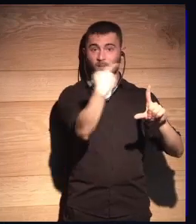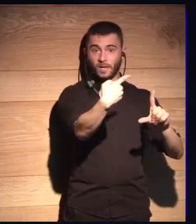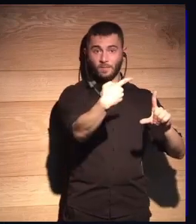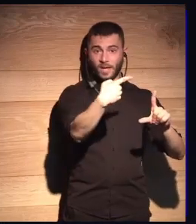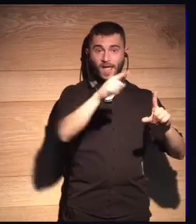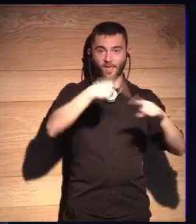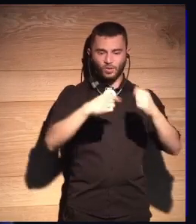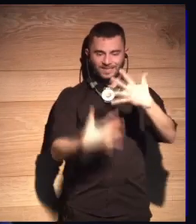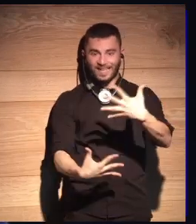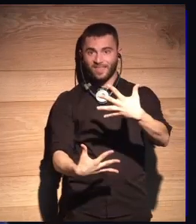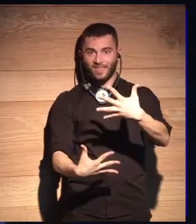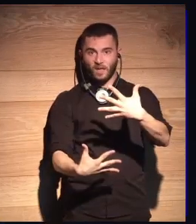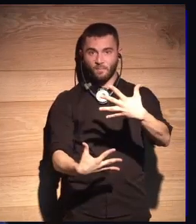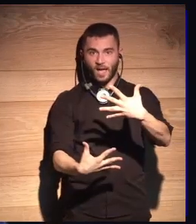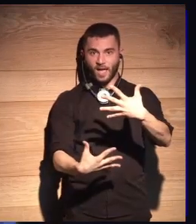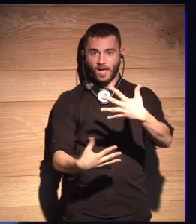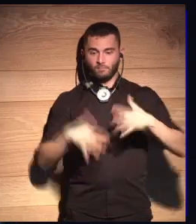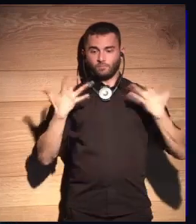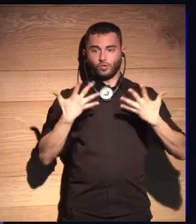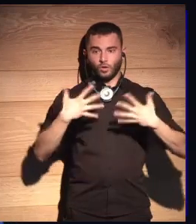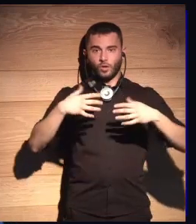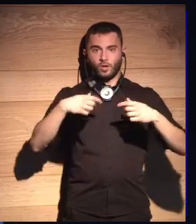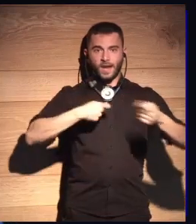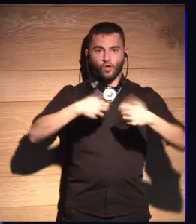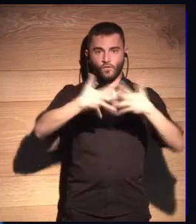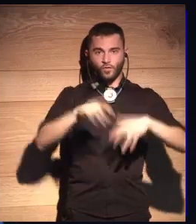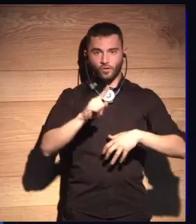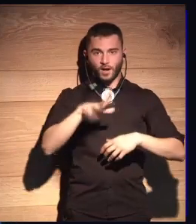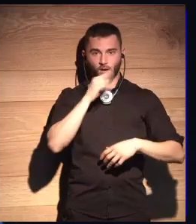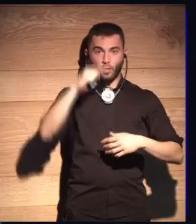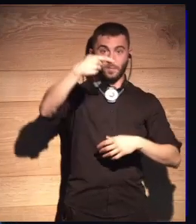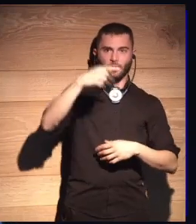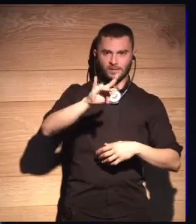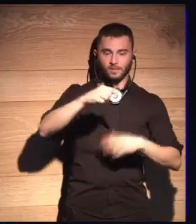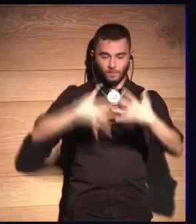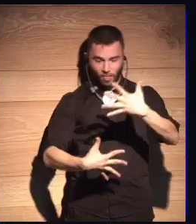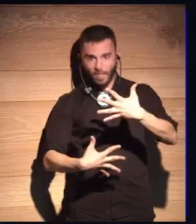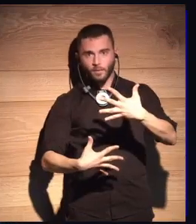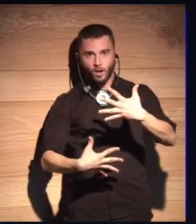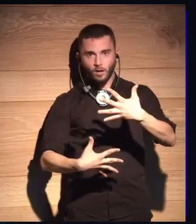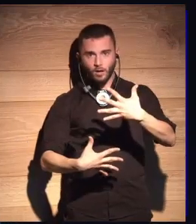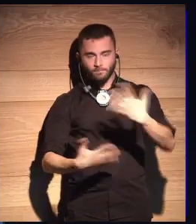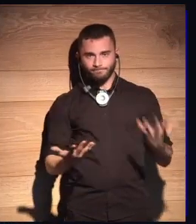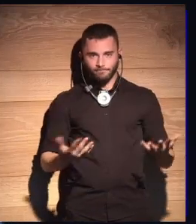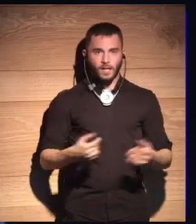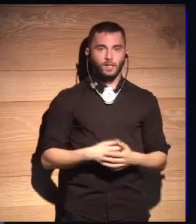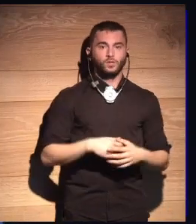business doesn't work any longer. So these companies have put themselves into a position where the rest of us are dependent on them, and where they have